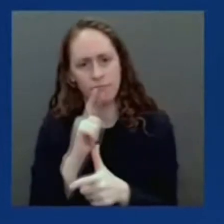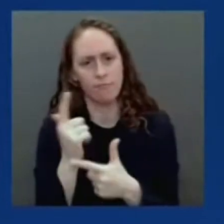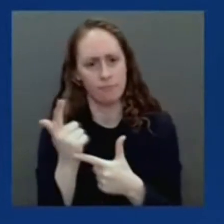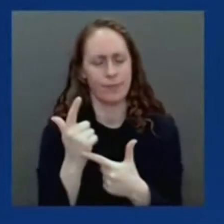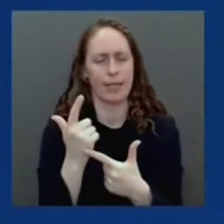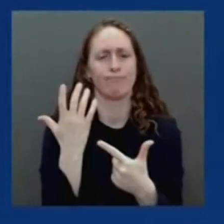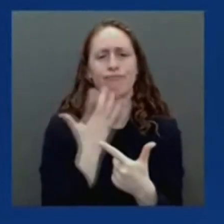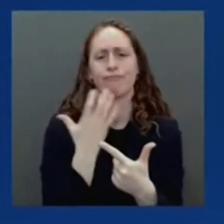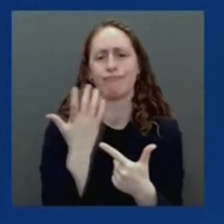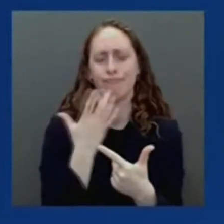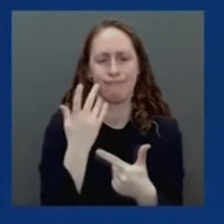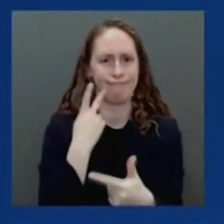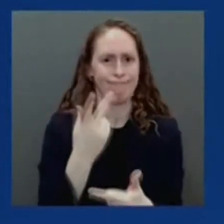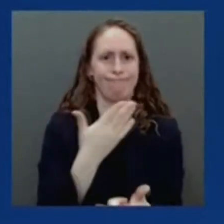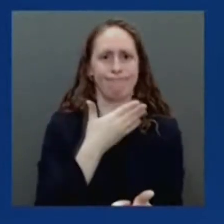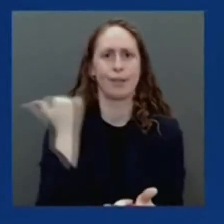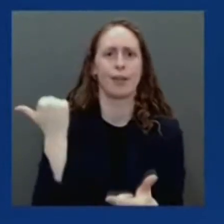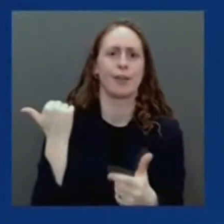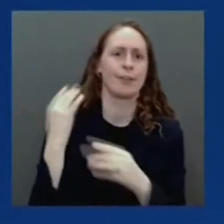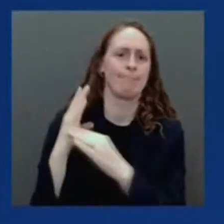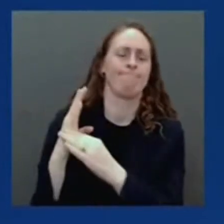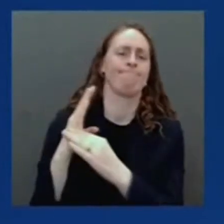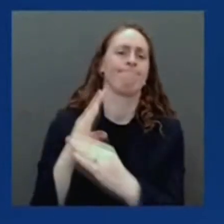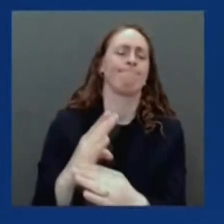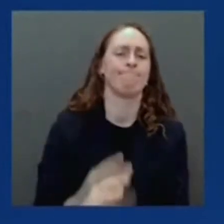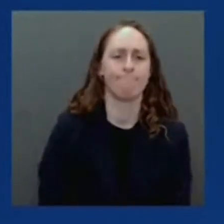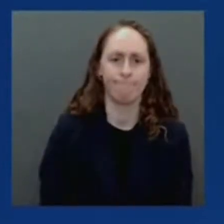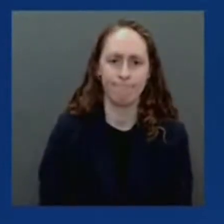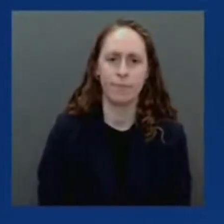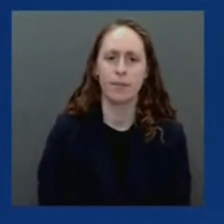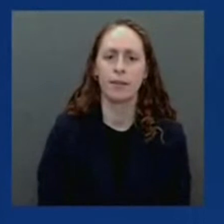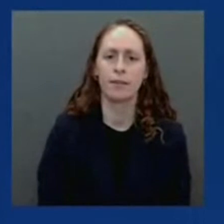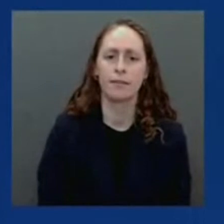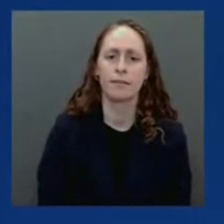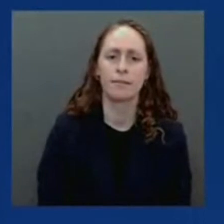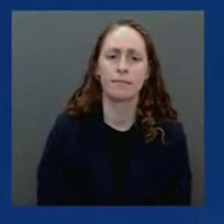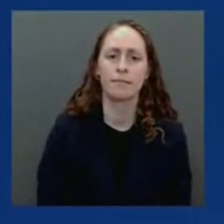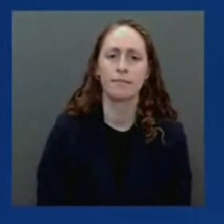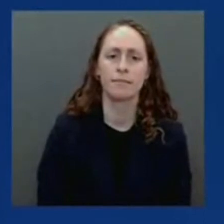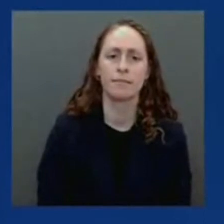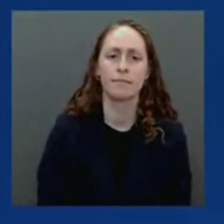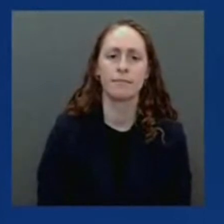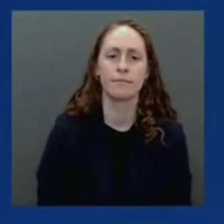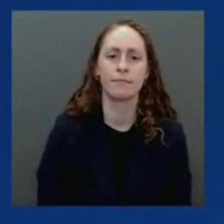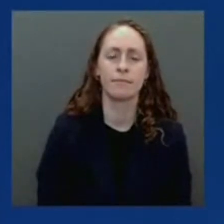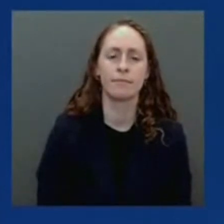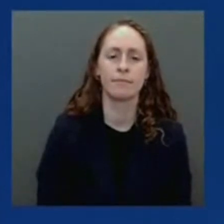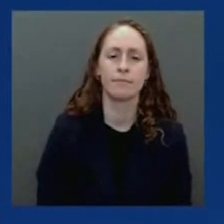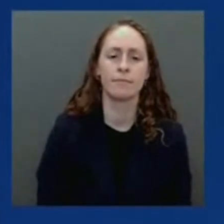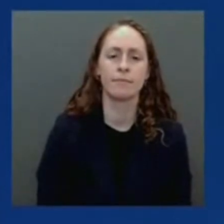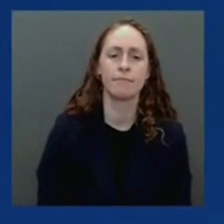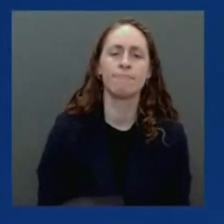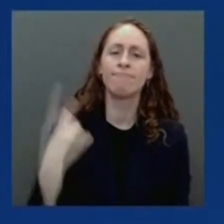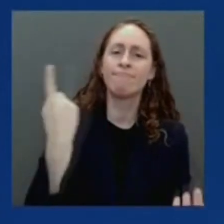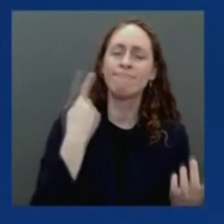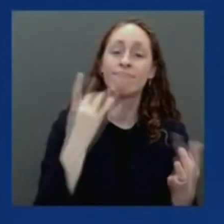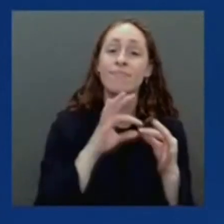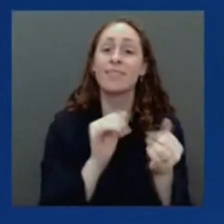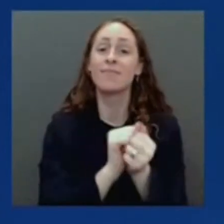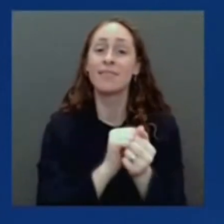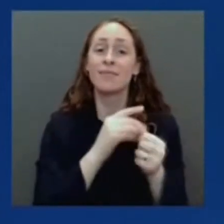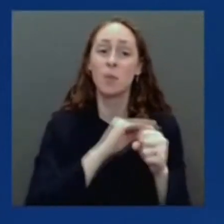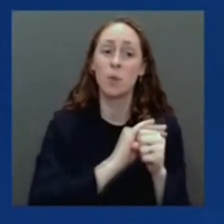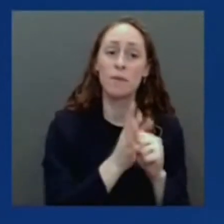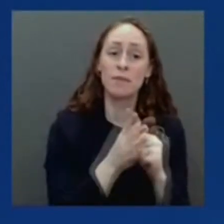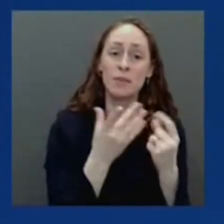to reconstitute from an immunological and from a clinical standpoint, the diminished protection that you get not